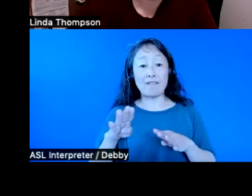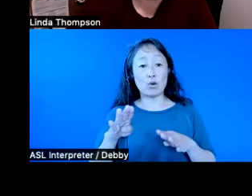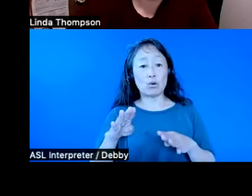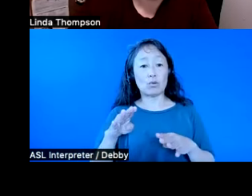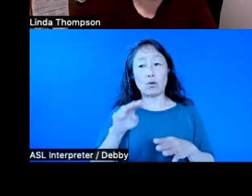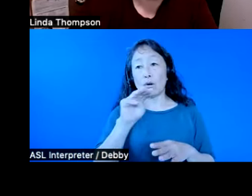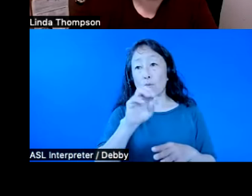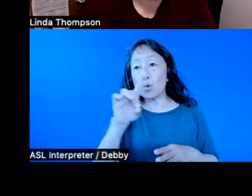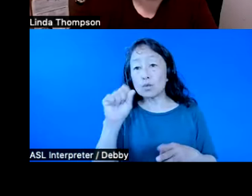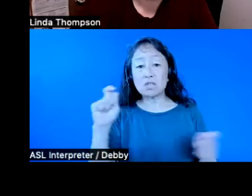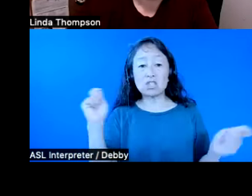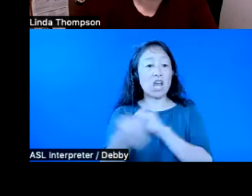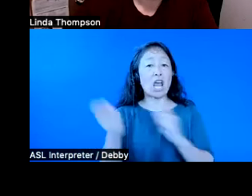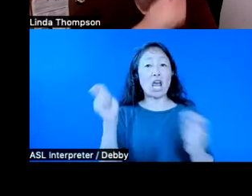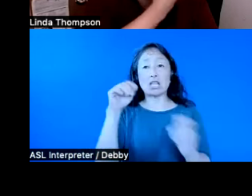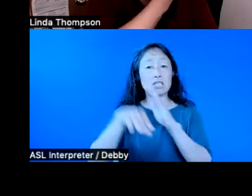patterns.